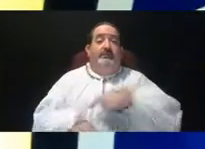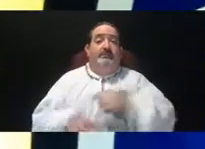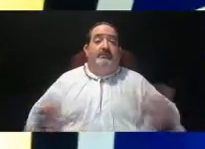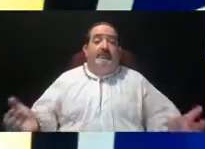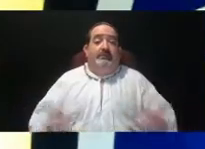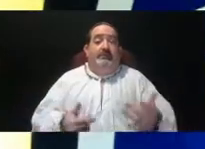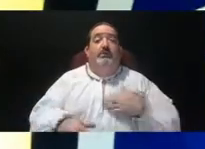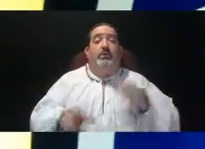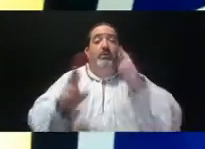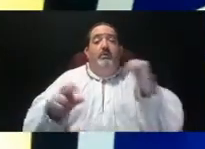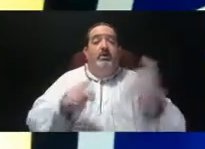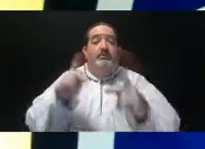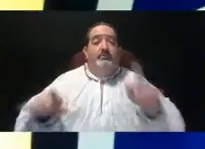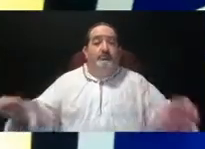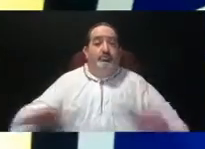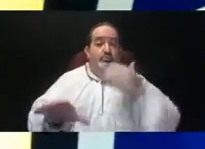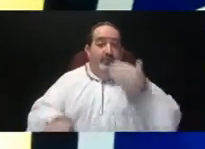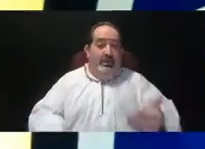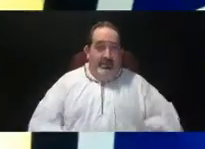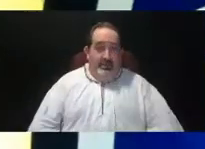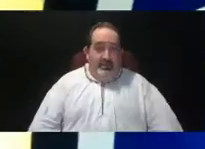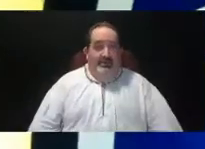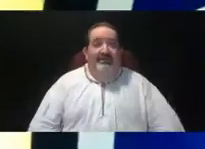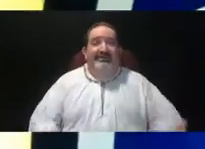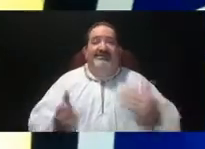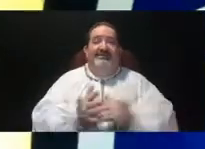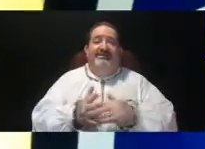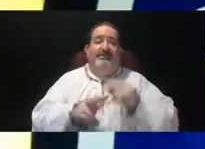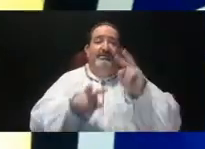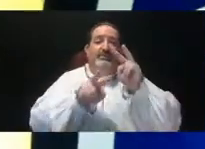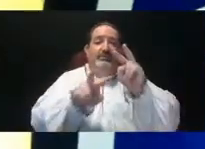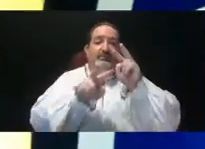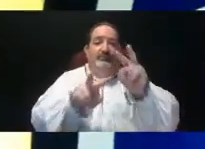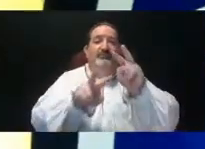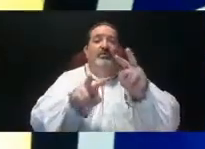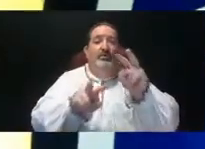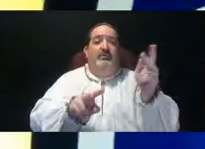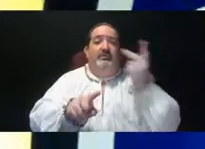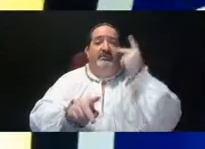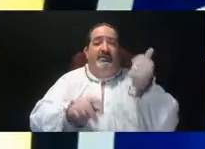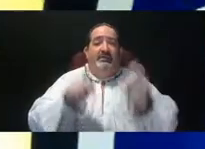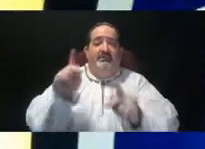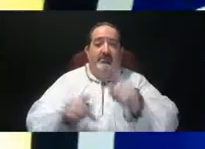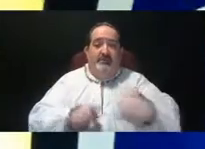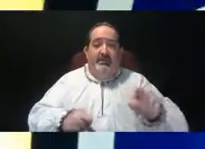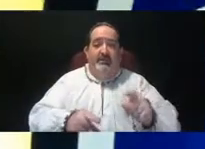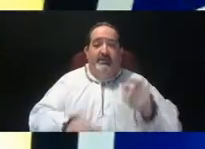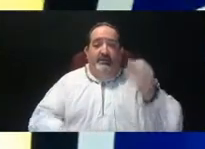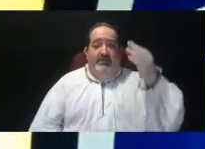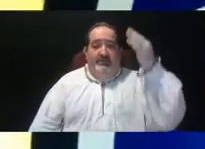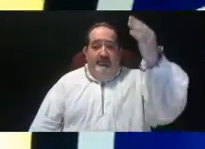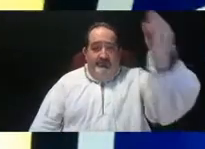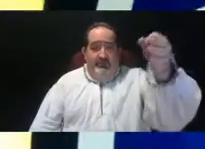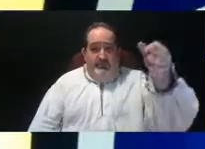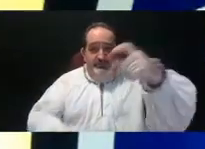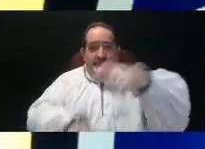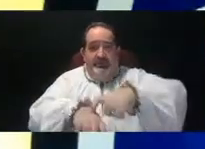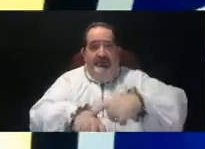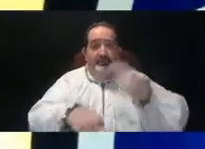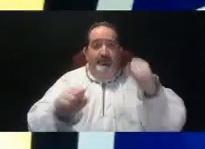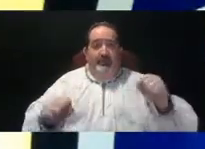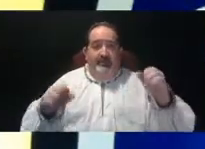is doing well. And again, we look forward to seeing everyone when the future time comes that